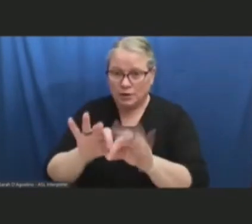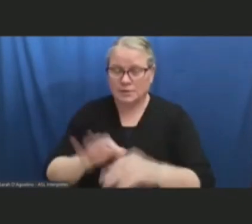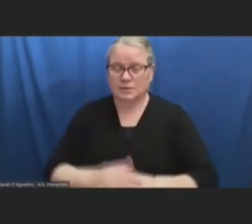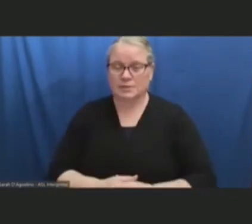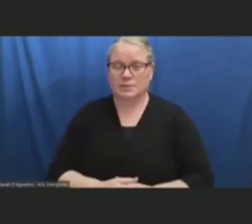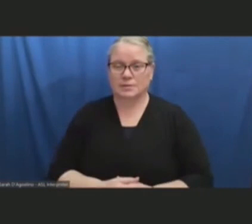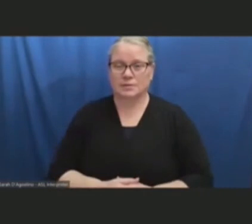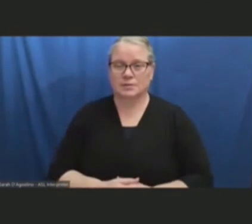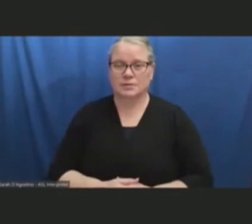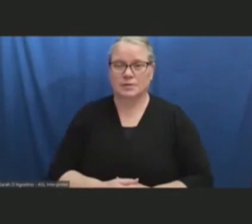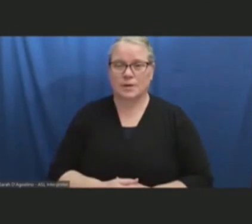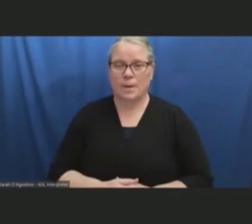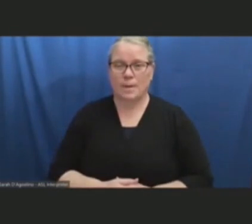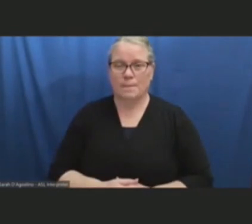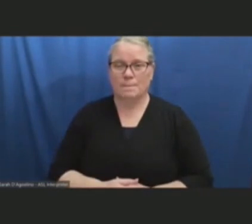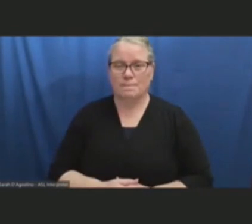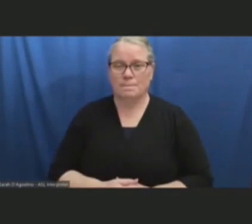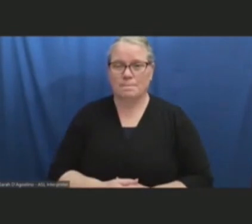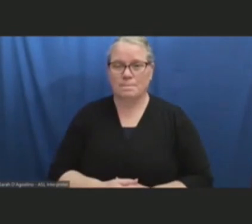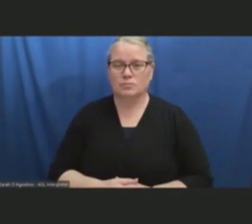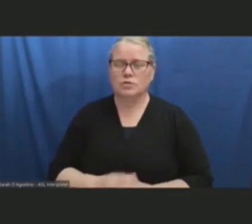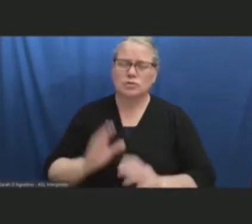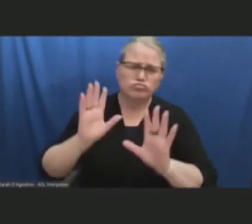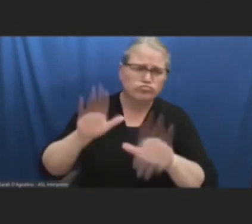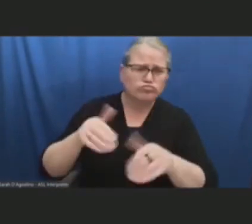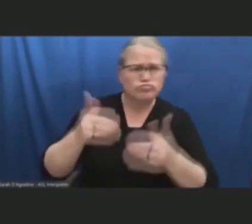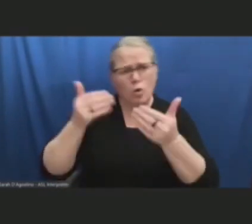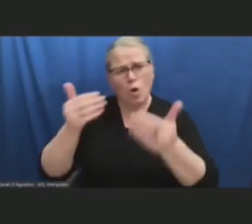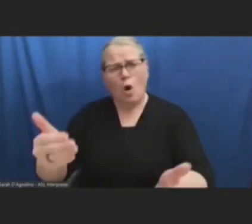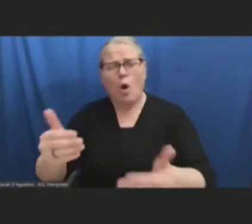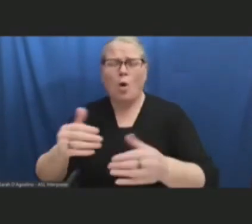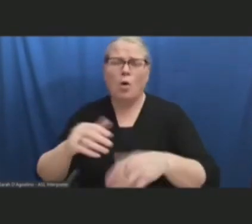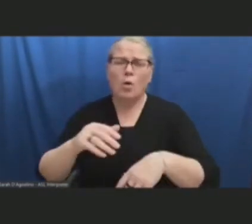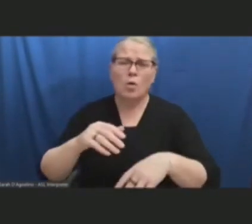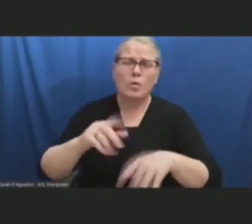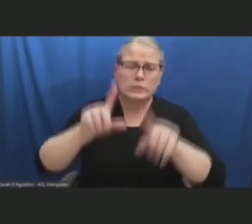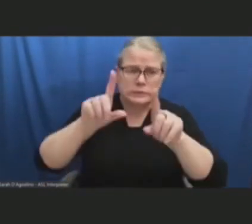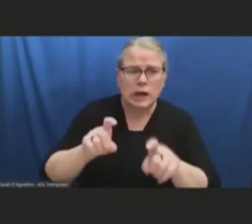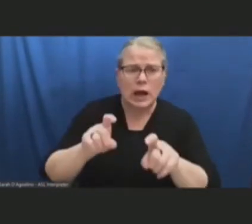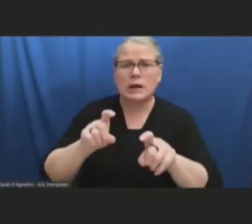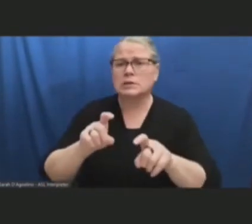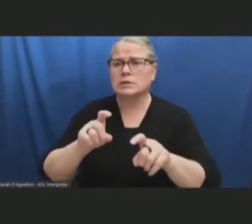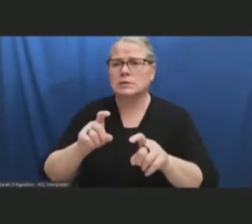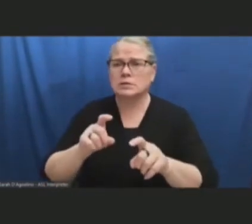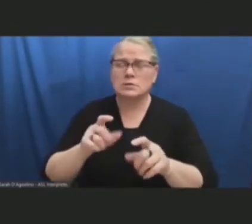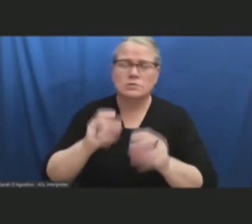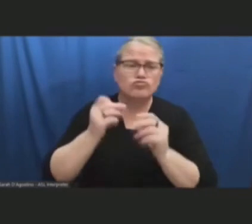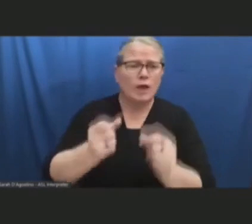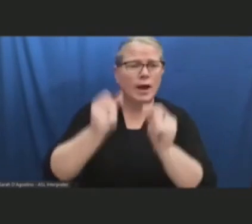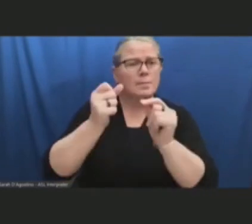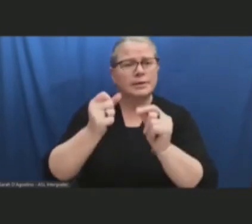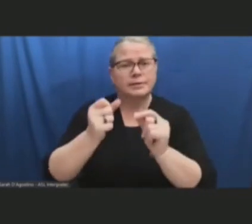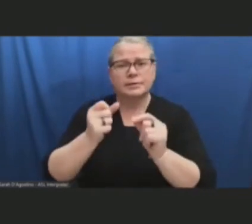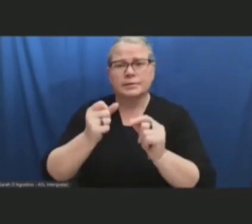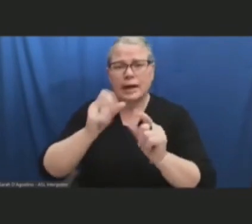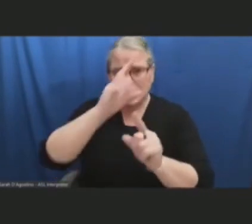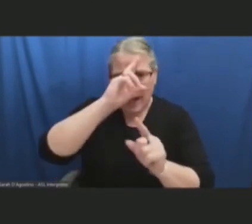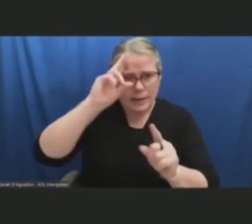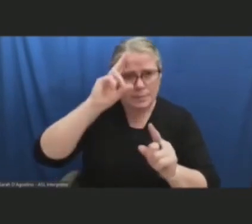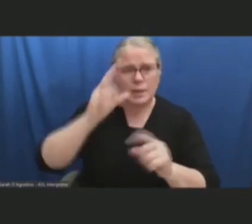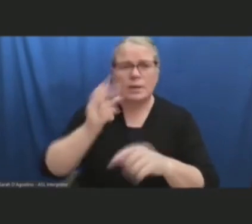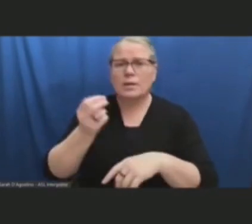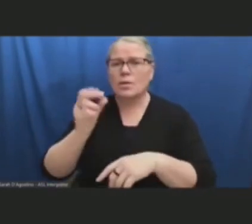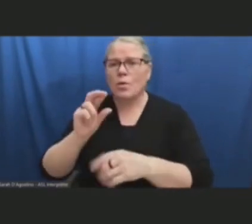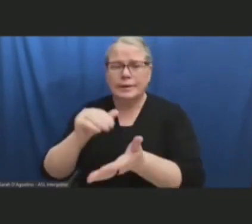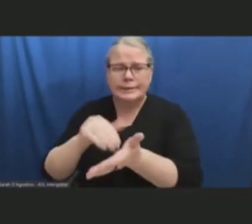you go get that rapid test or PCR test at one of the major hospitals or through a primary care provider. That leaves too many people